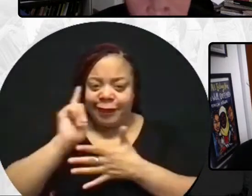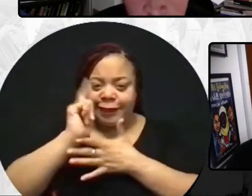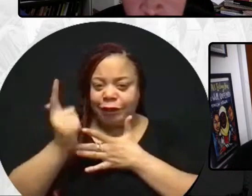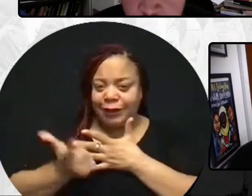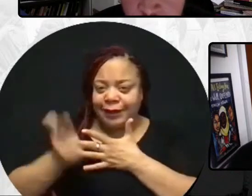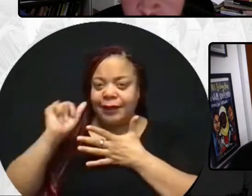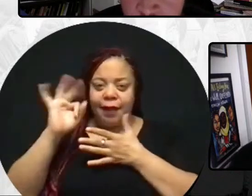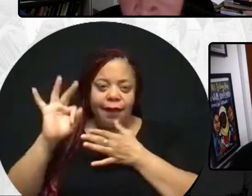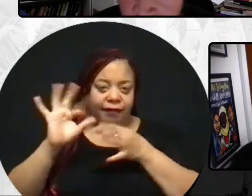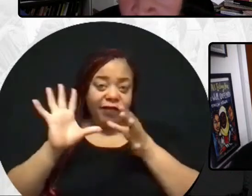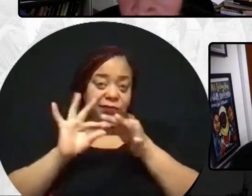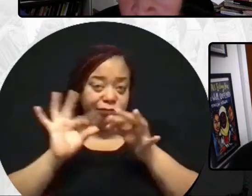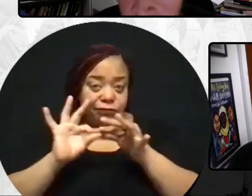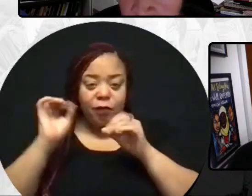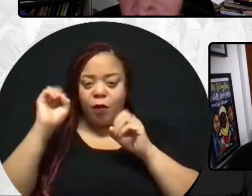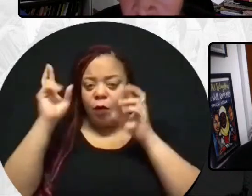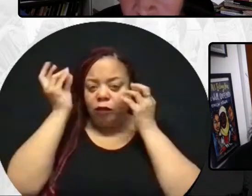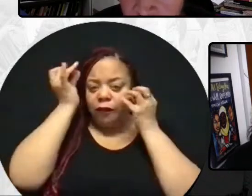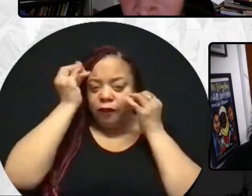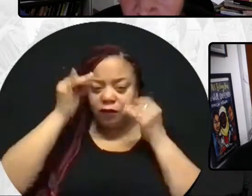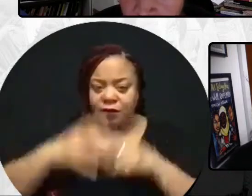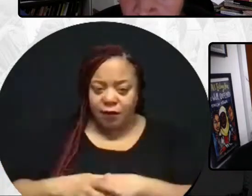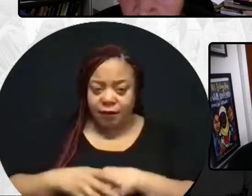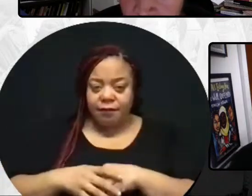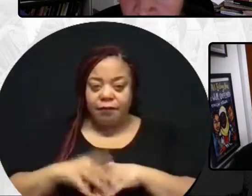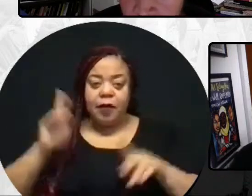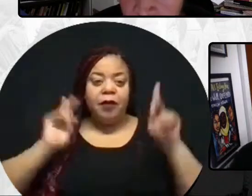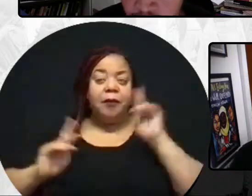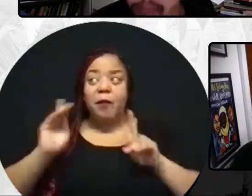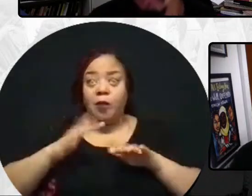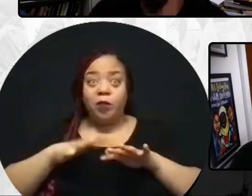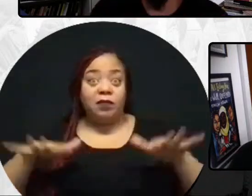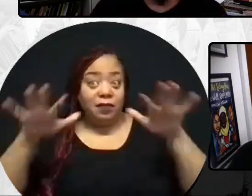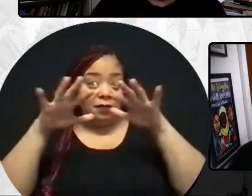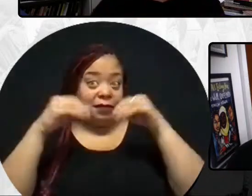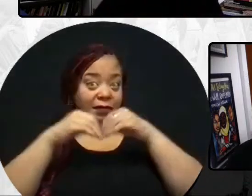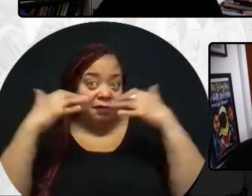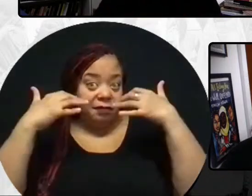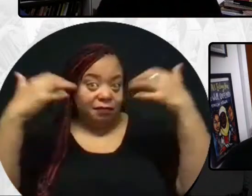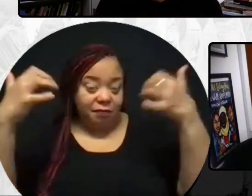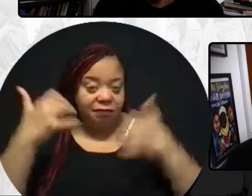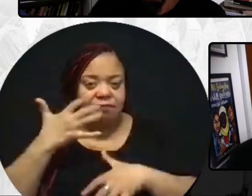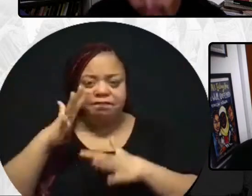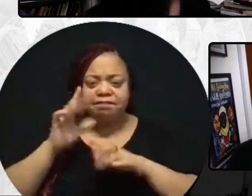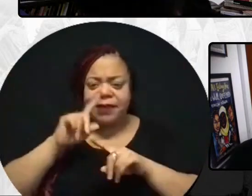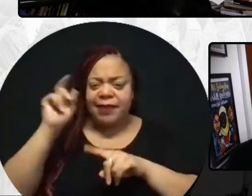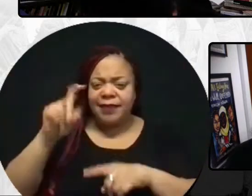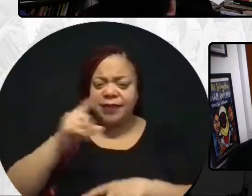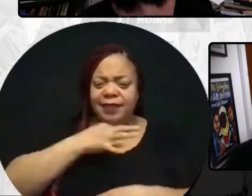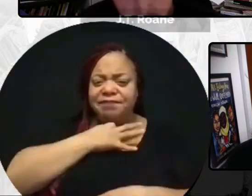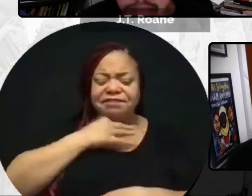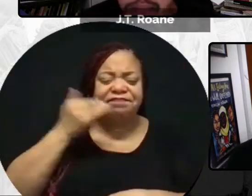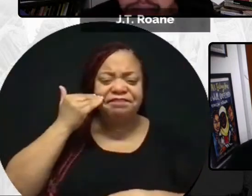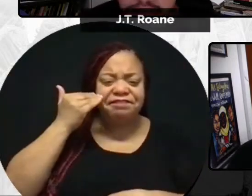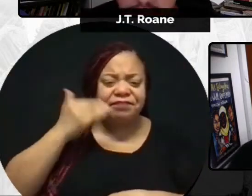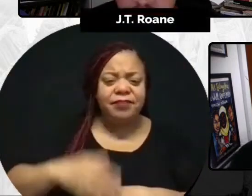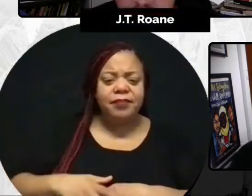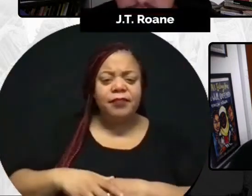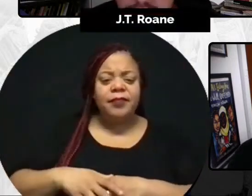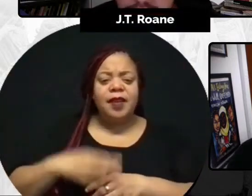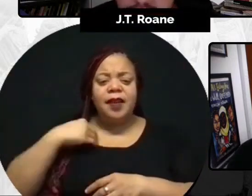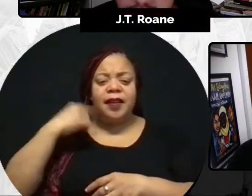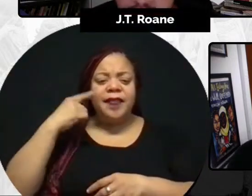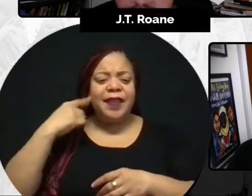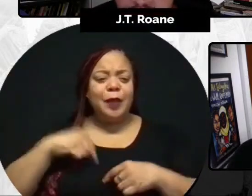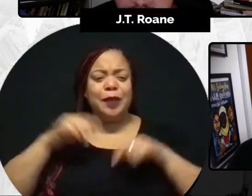think we've done a really good job in this panel sort of defining the problems and the issues and historicizing and building that context.